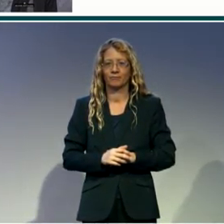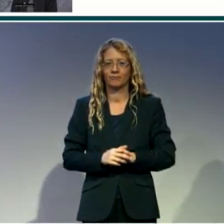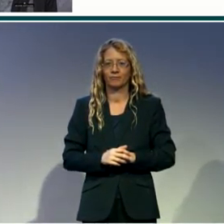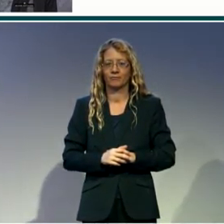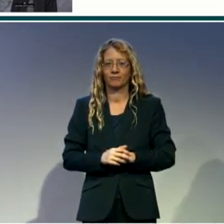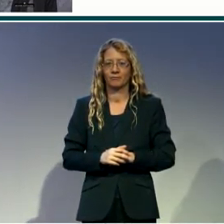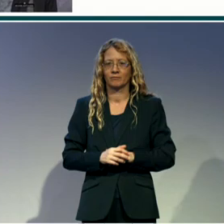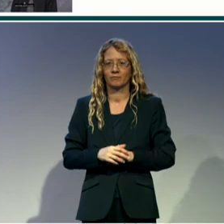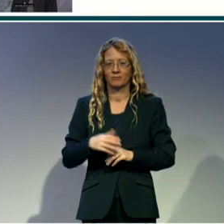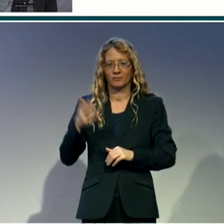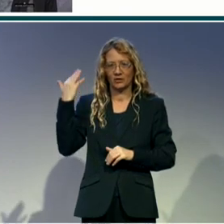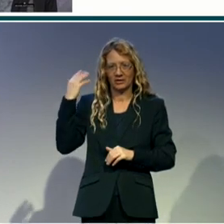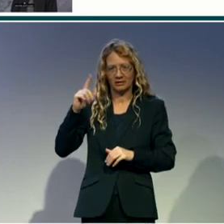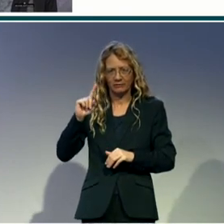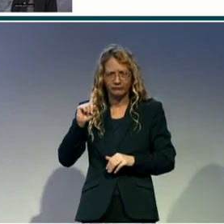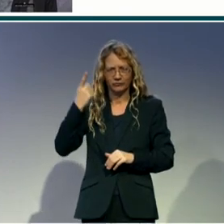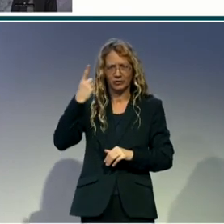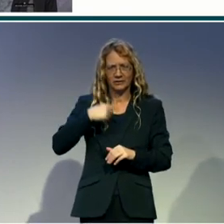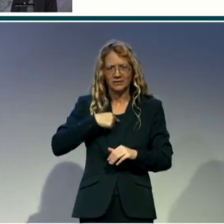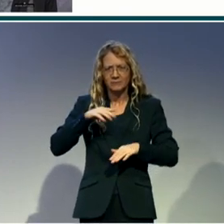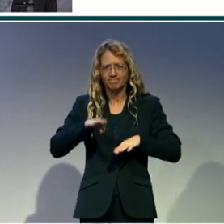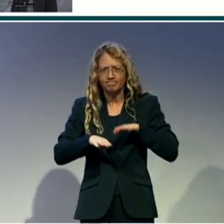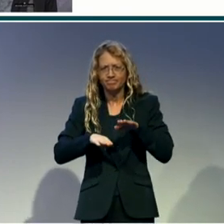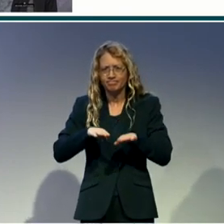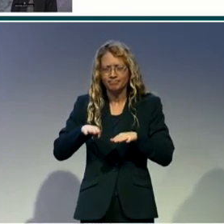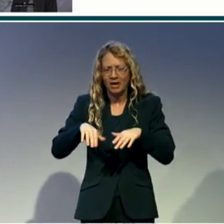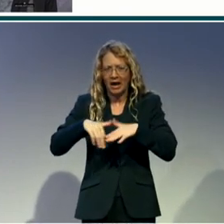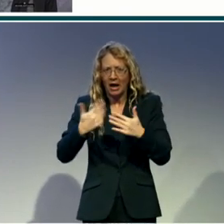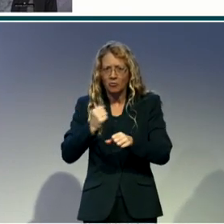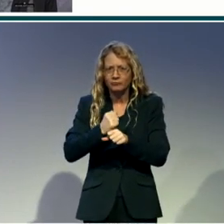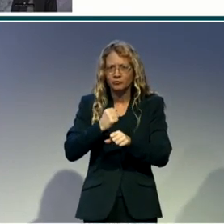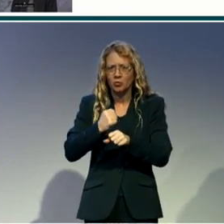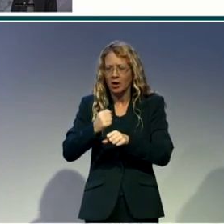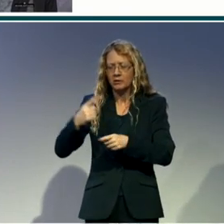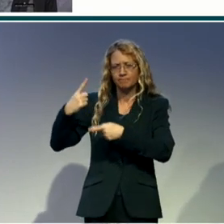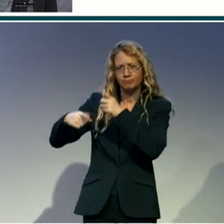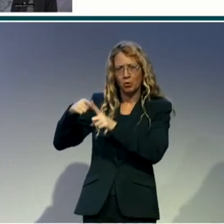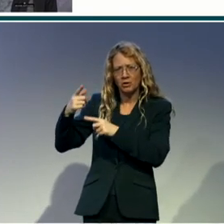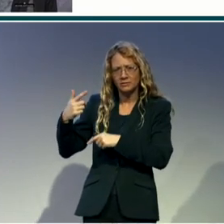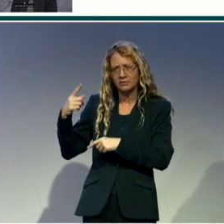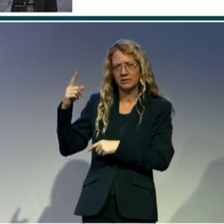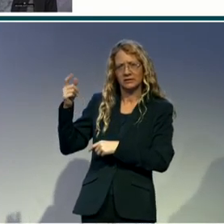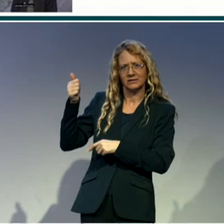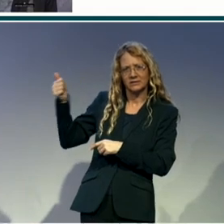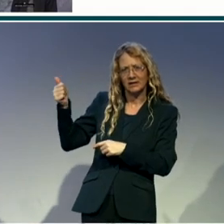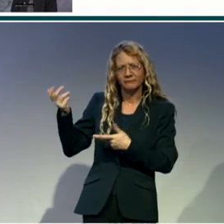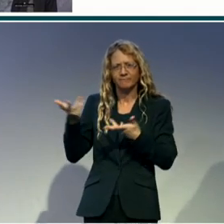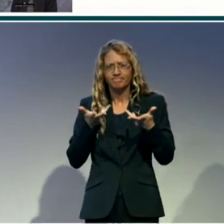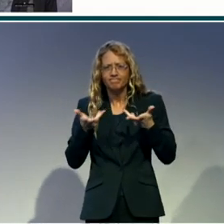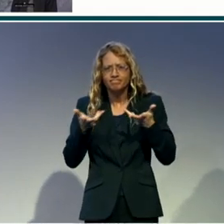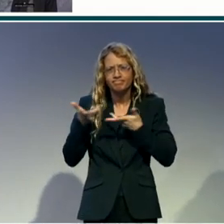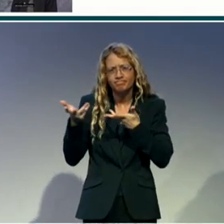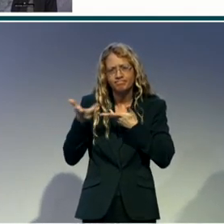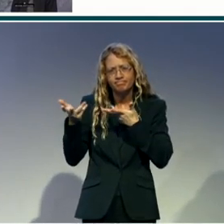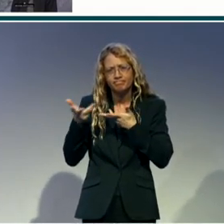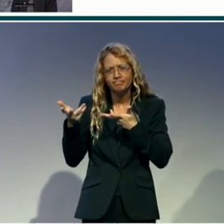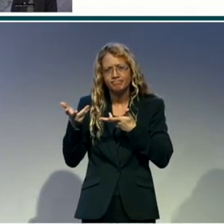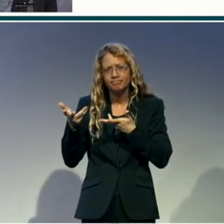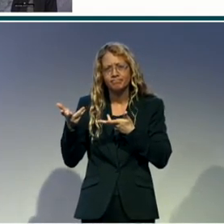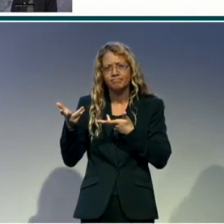political candidates to log onto the portal, upload their script, and have the script sent to a translator for a small cost. The script would